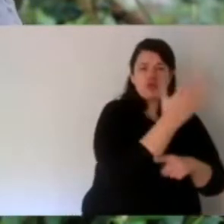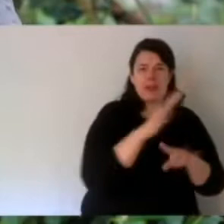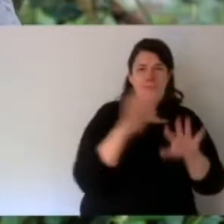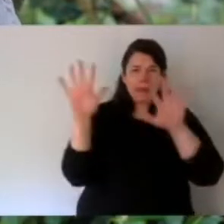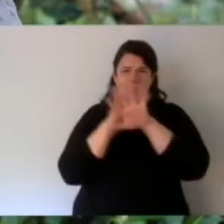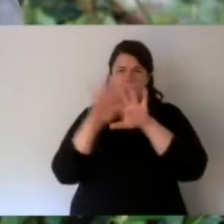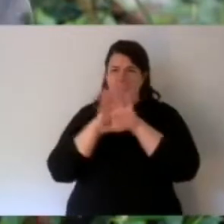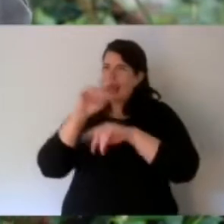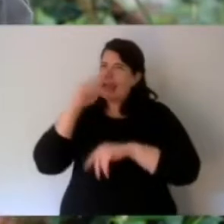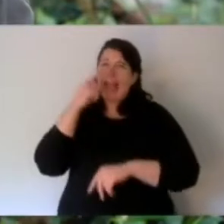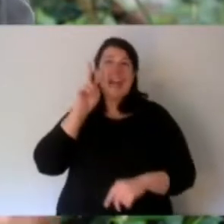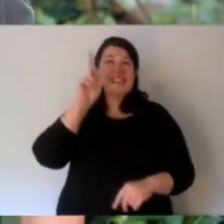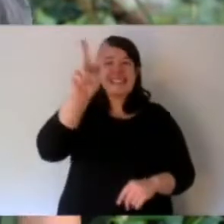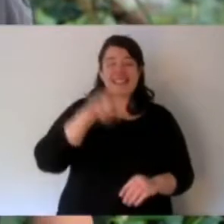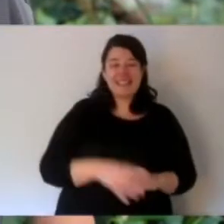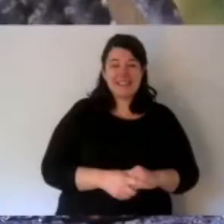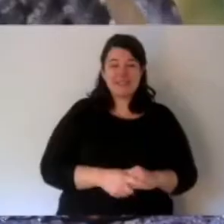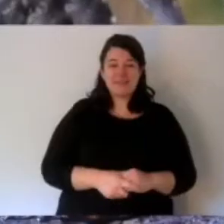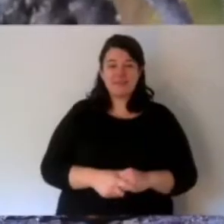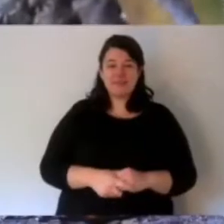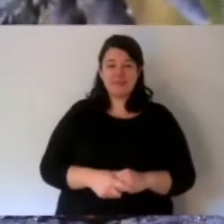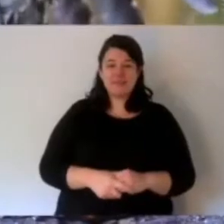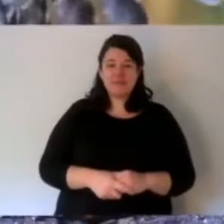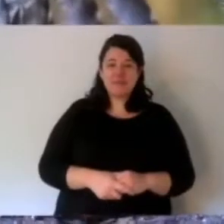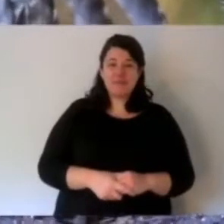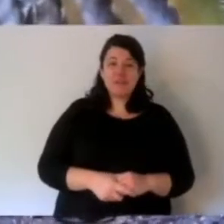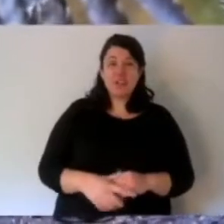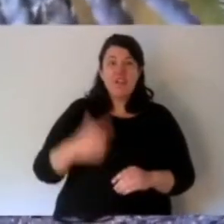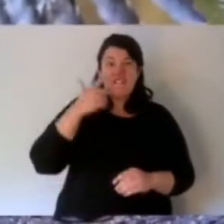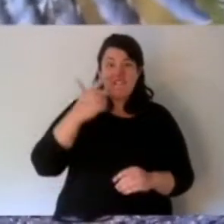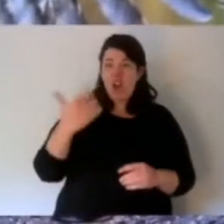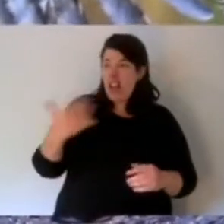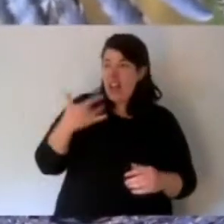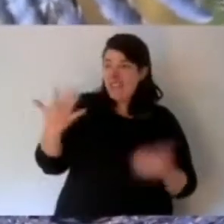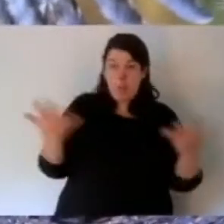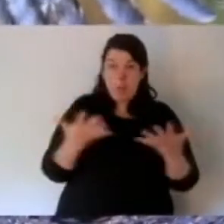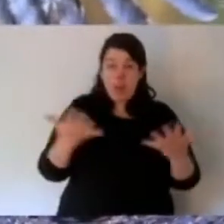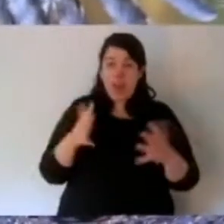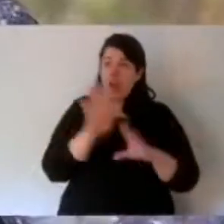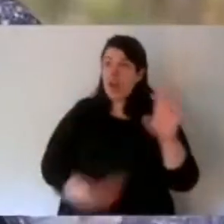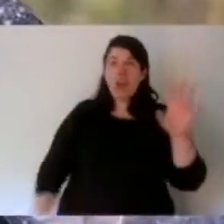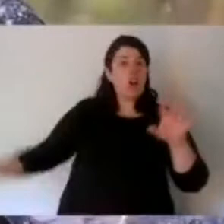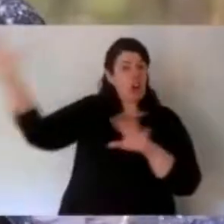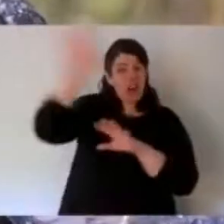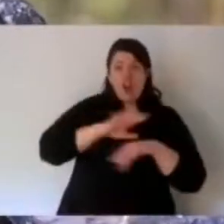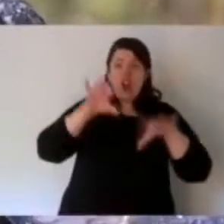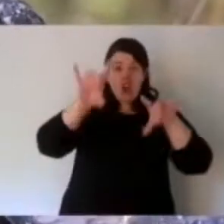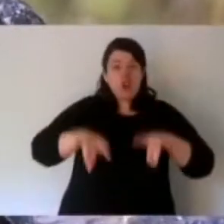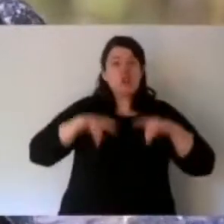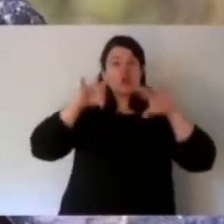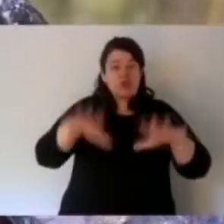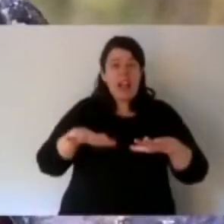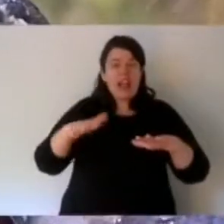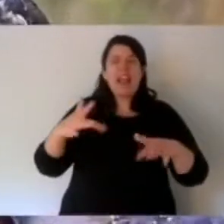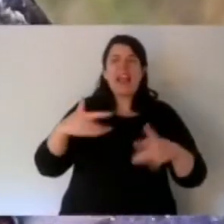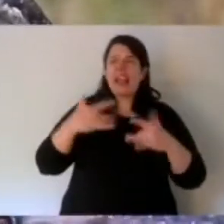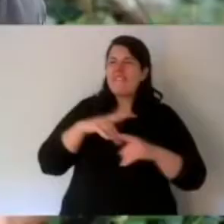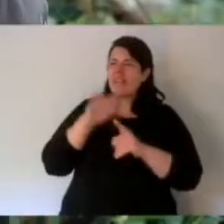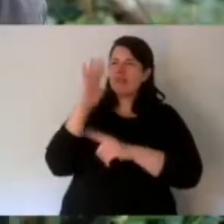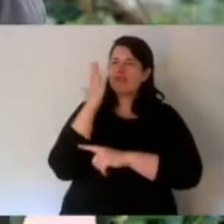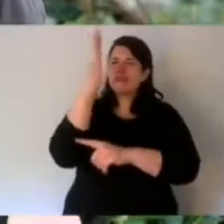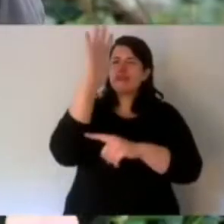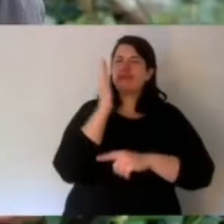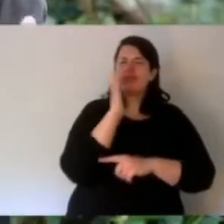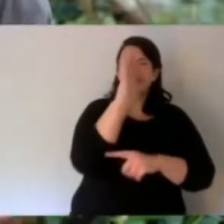colours of the trees to blend in perfectly. Tawny Frogmouths are found throughout much of Australia. They live in